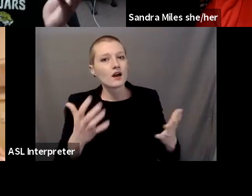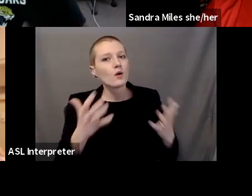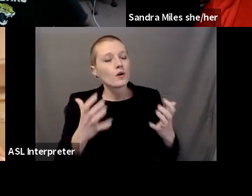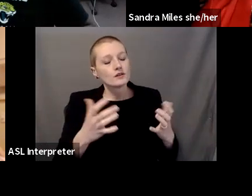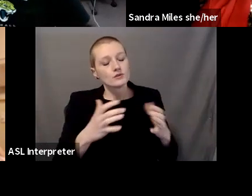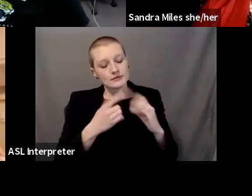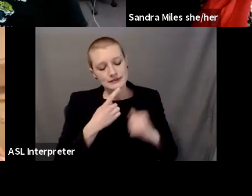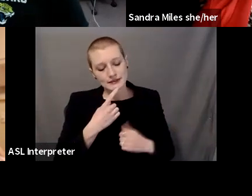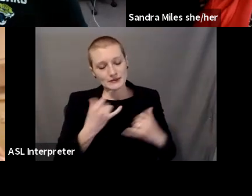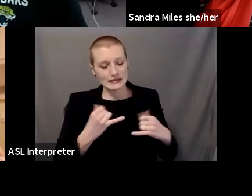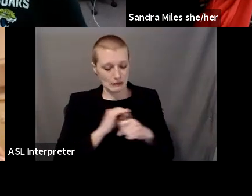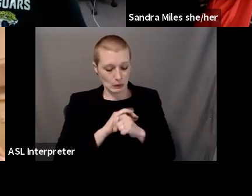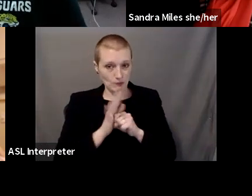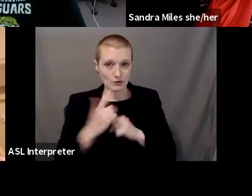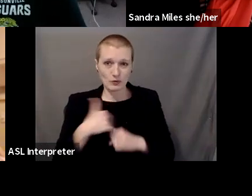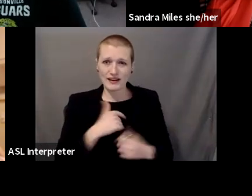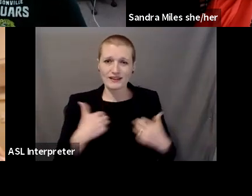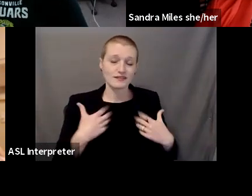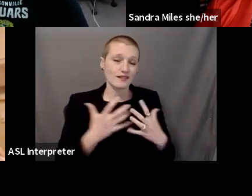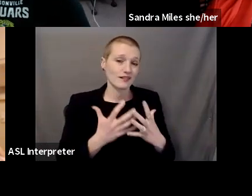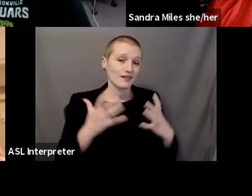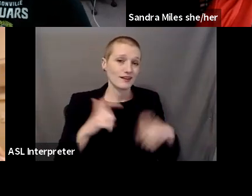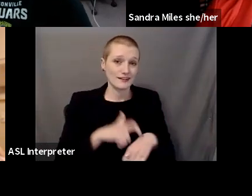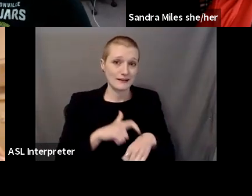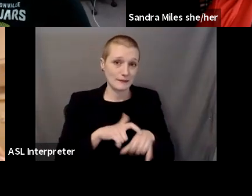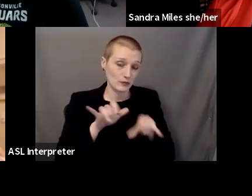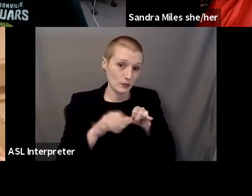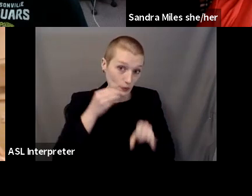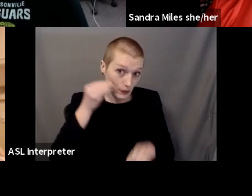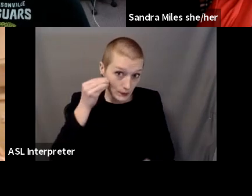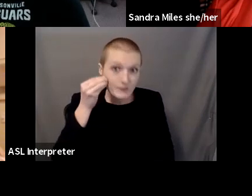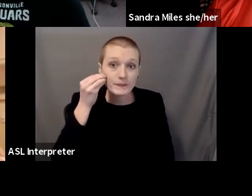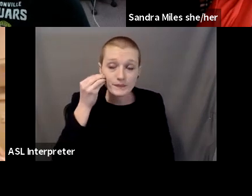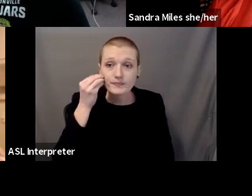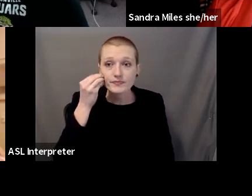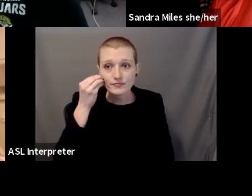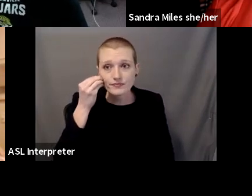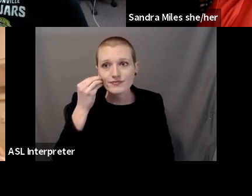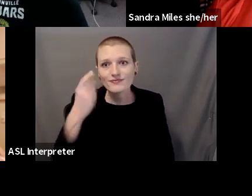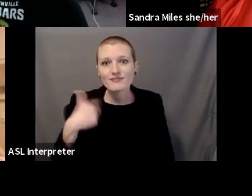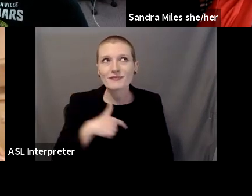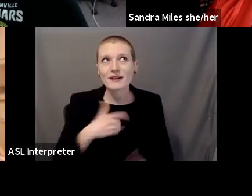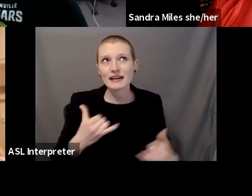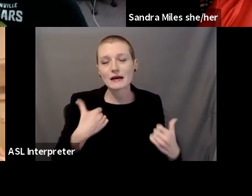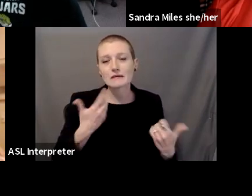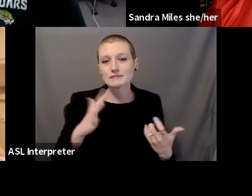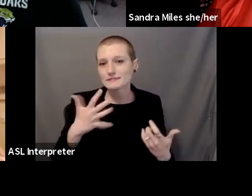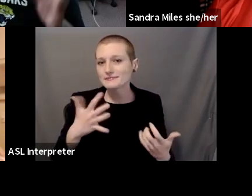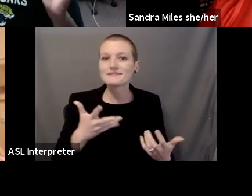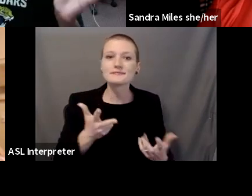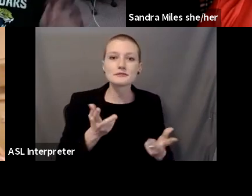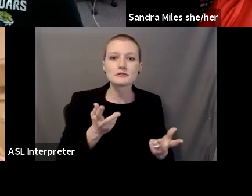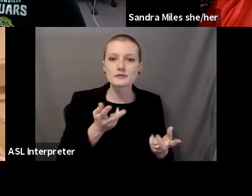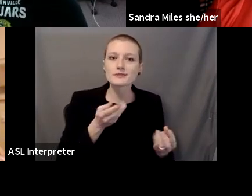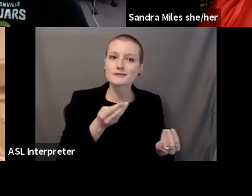this time of COVID, we have a lot of time to spend at home. I know that we are kind of transitioning into a period of